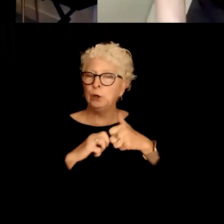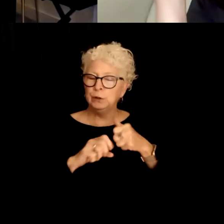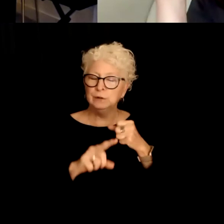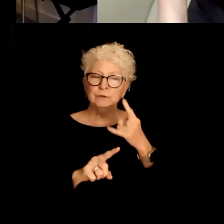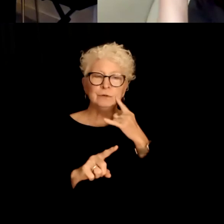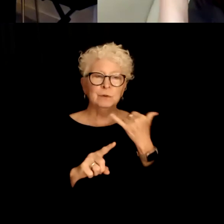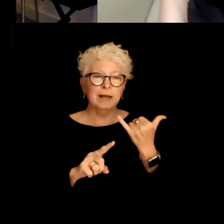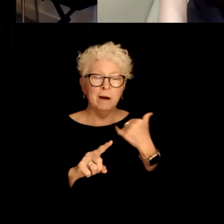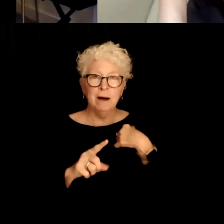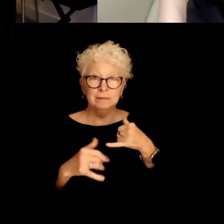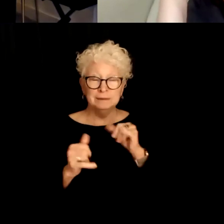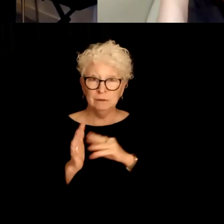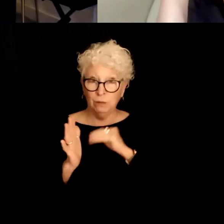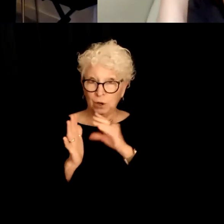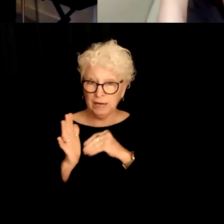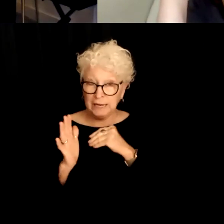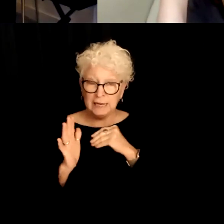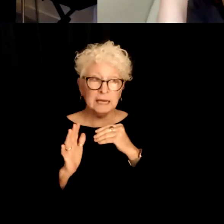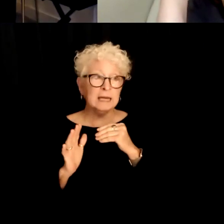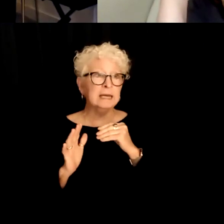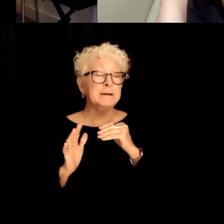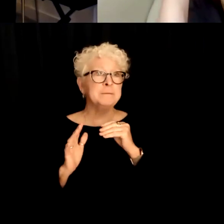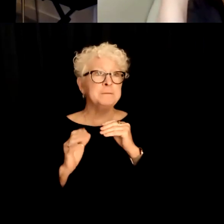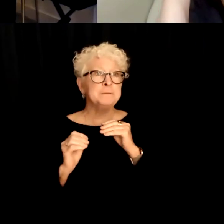really learning and